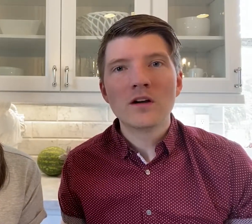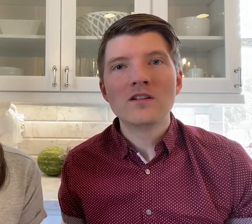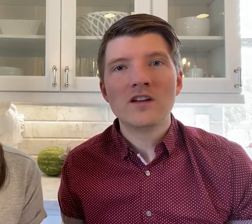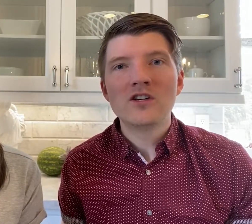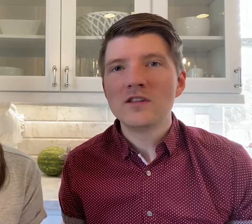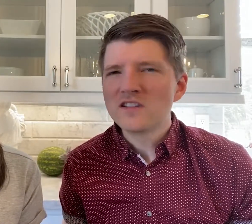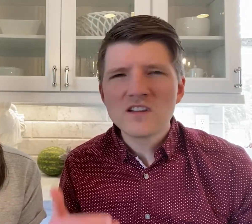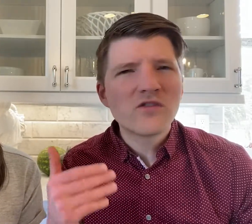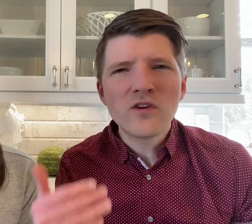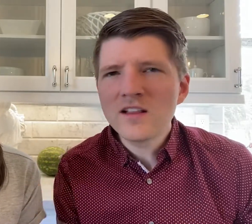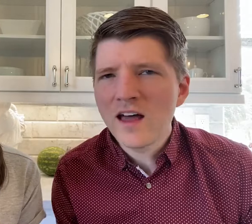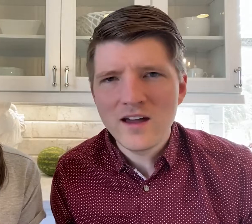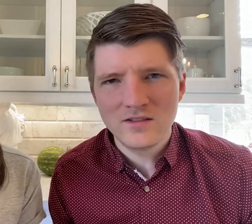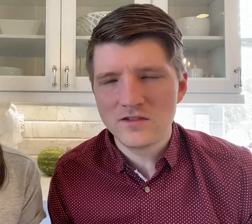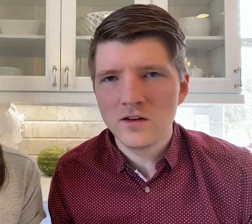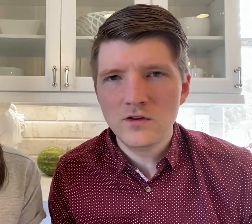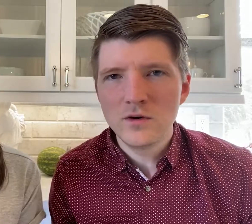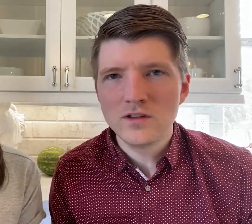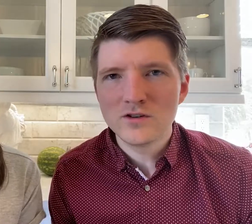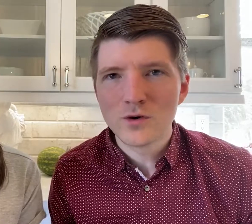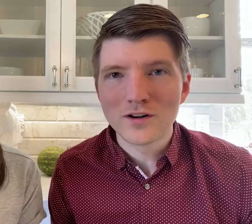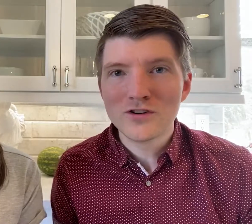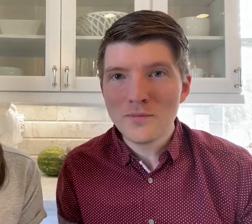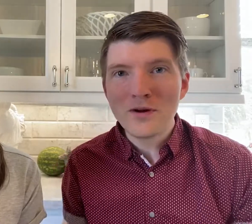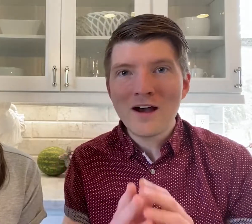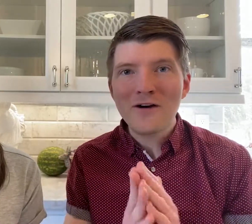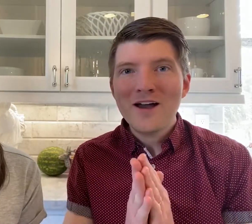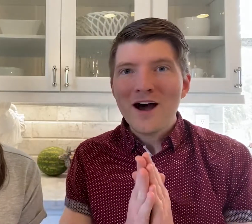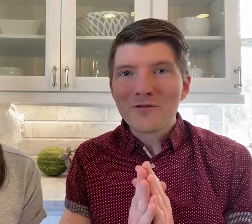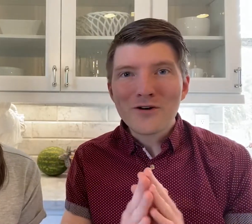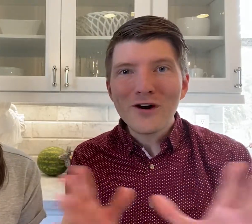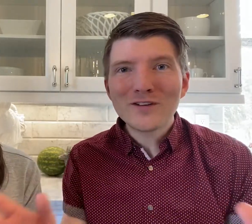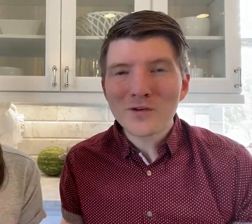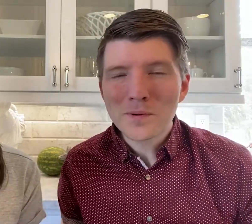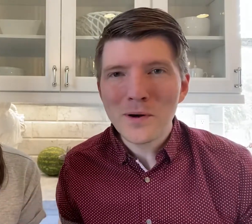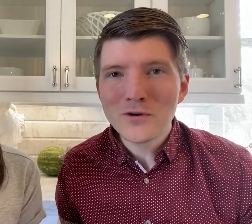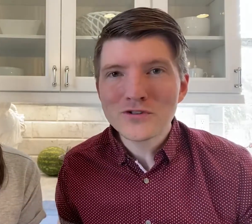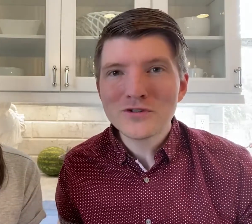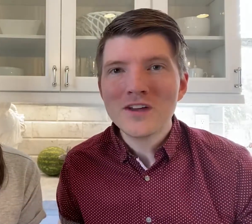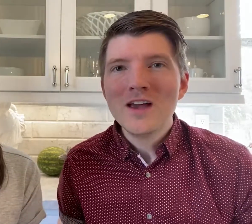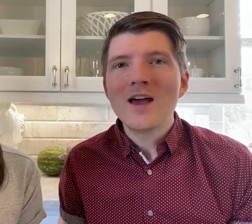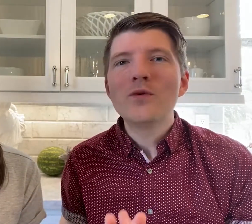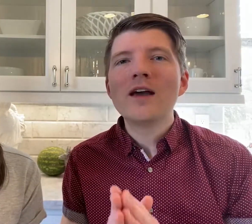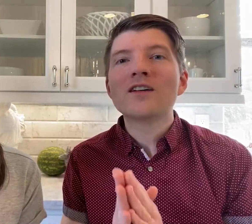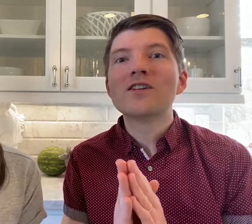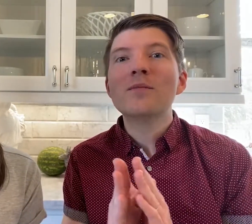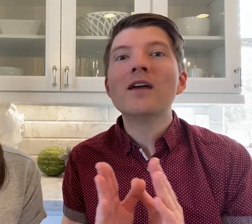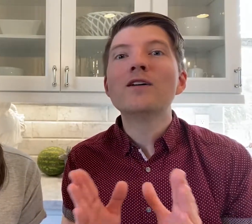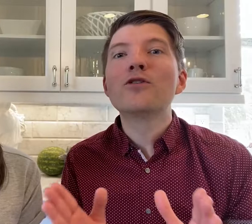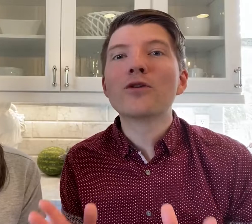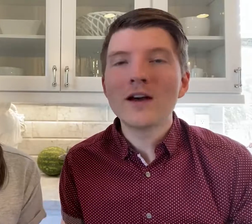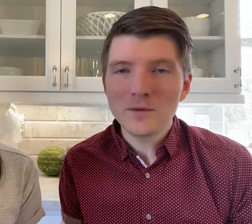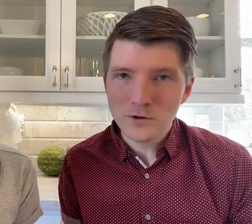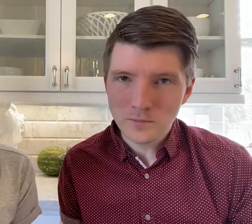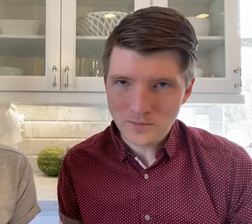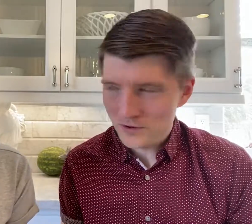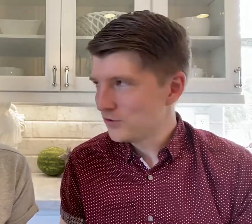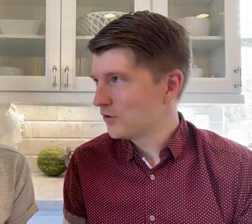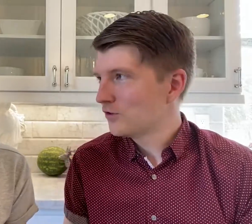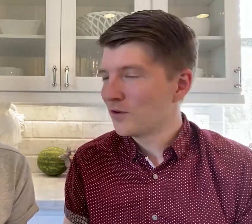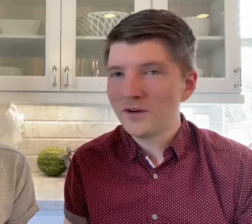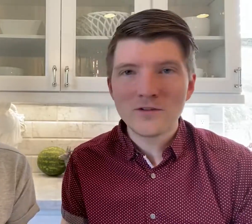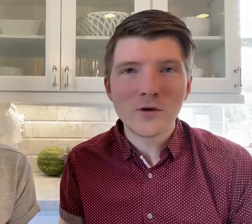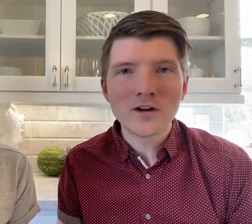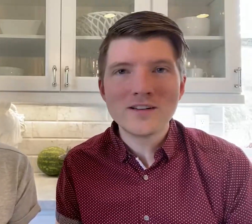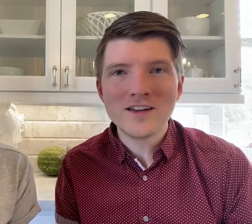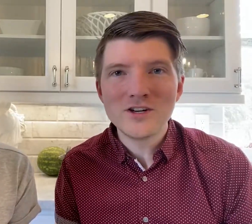an organization that's on the front lines of doing this work. So they put out a request for proposals, and we got some incredible